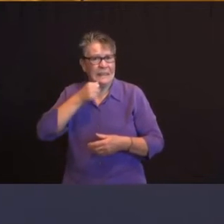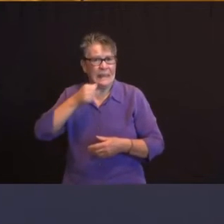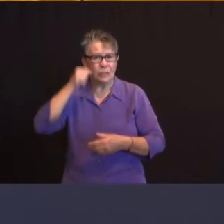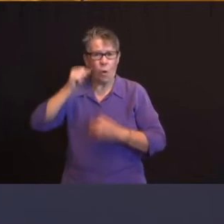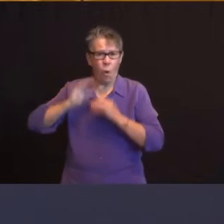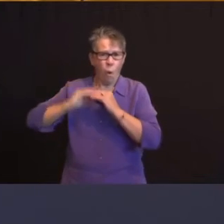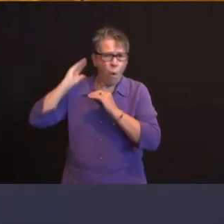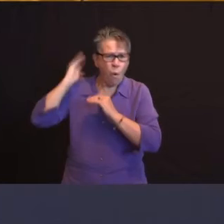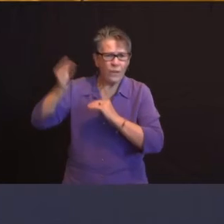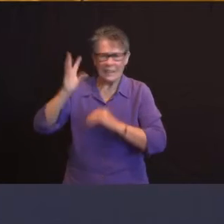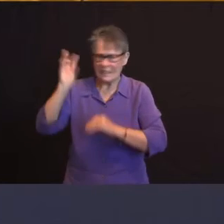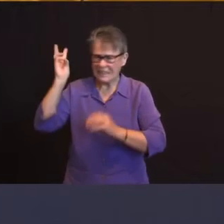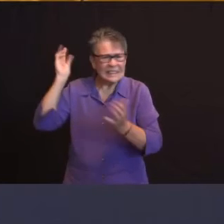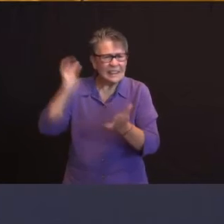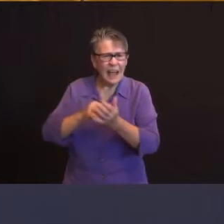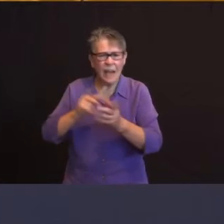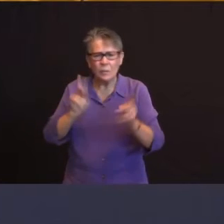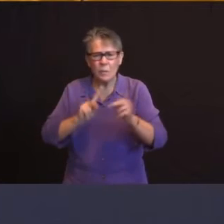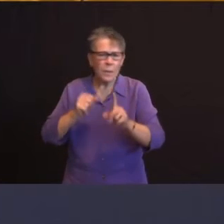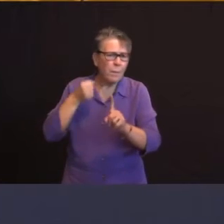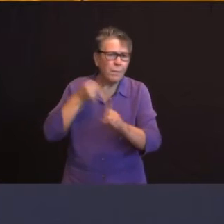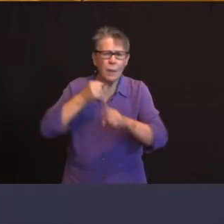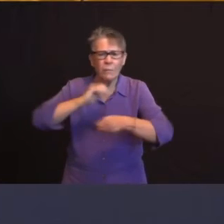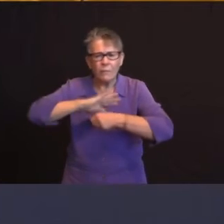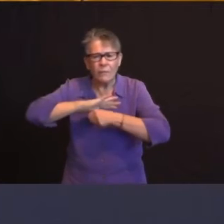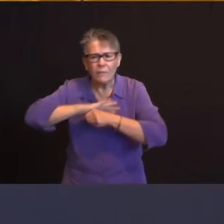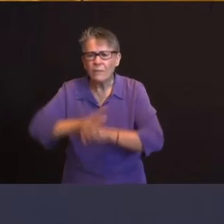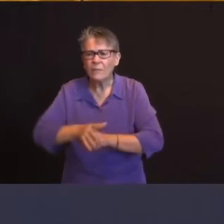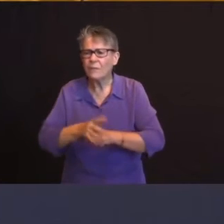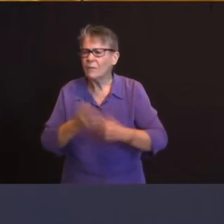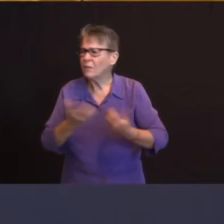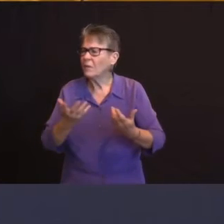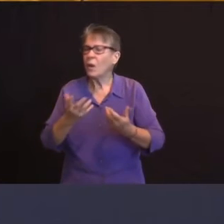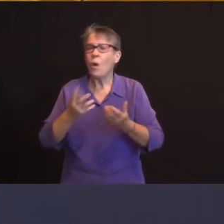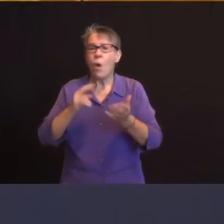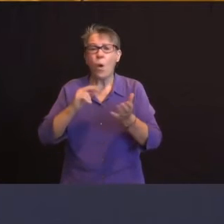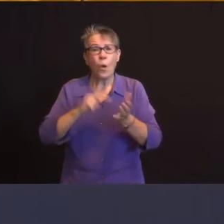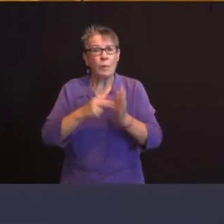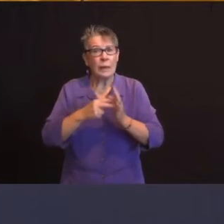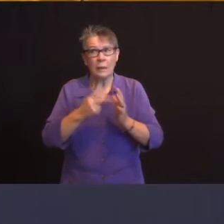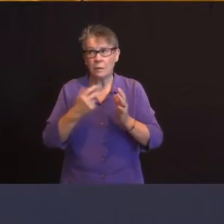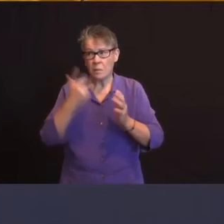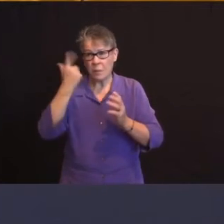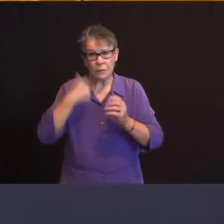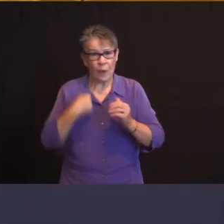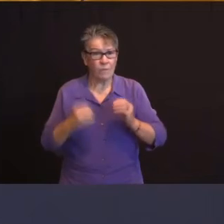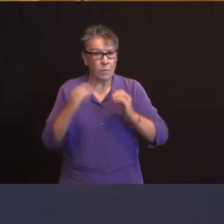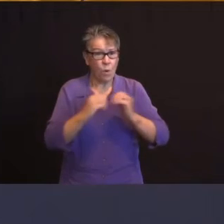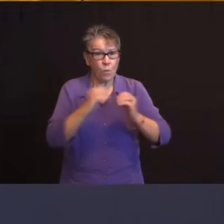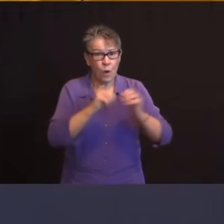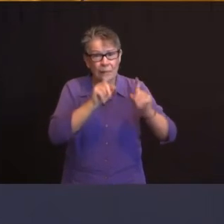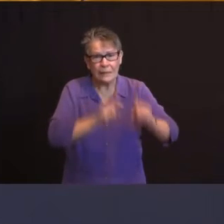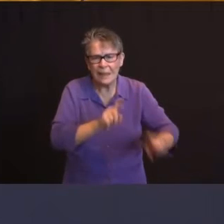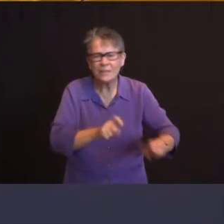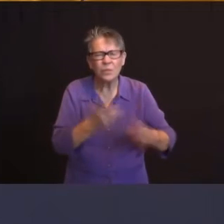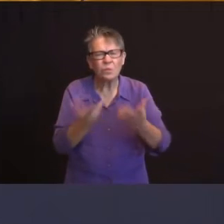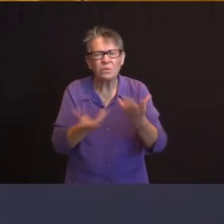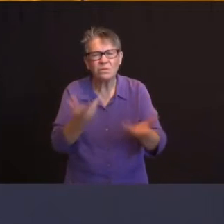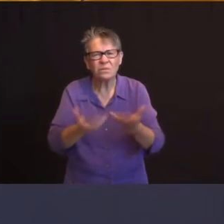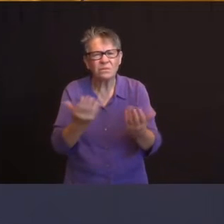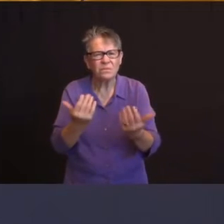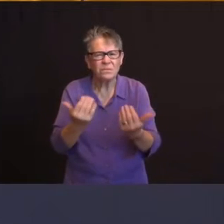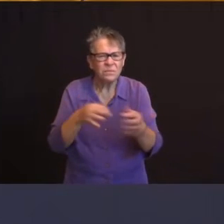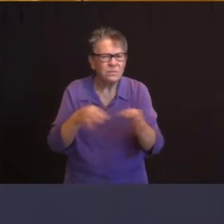testing as we were doing in the spring. So could you give us some perspective on this? Perhaps Ed could also comment on this,